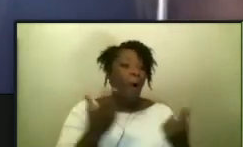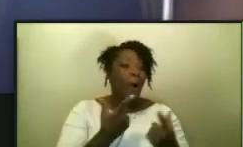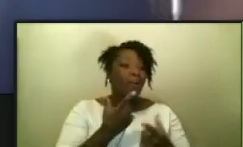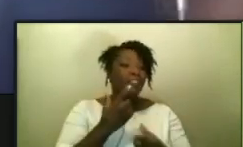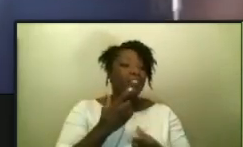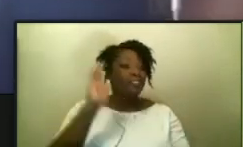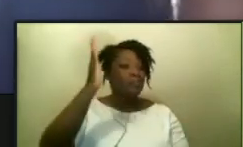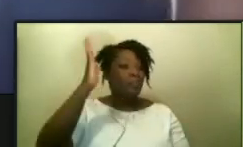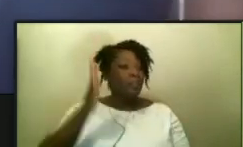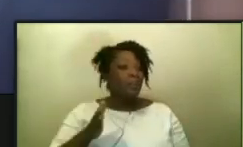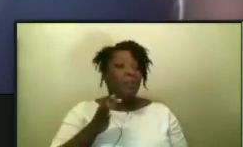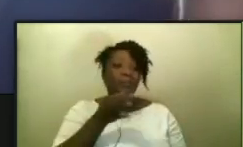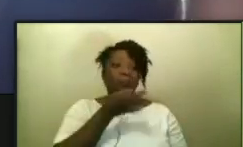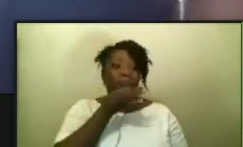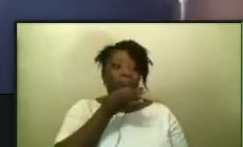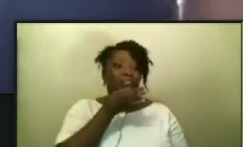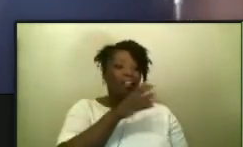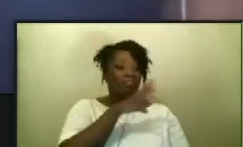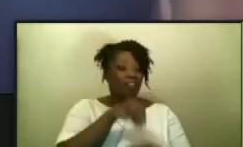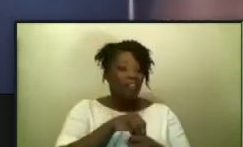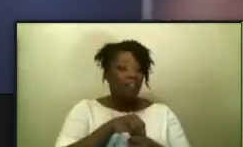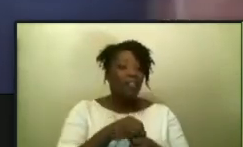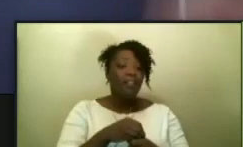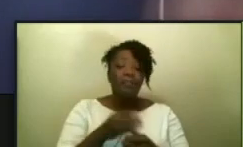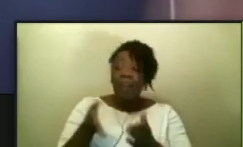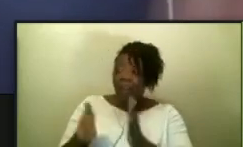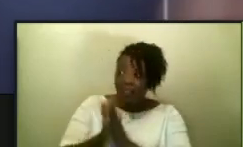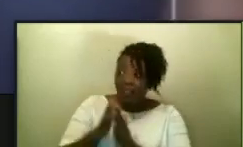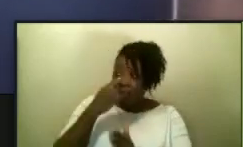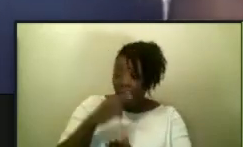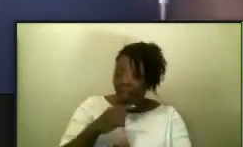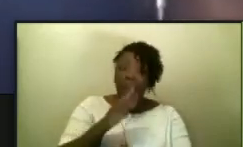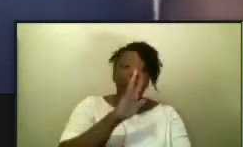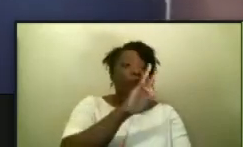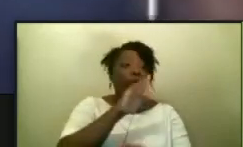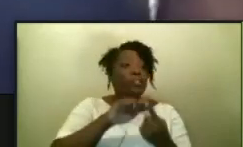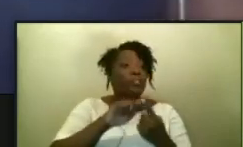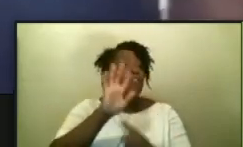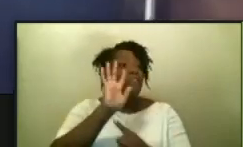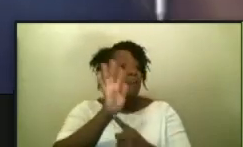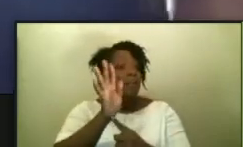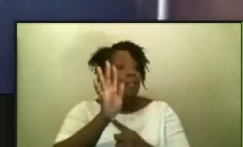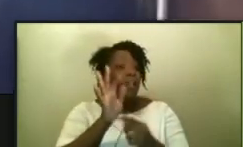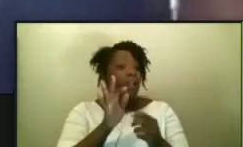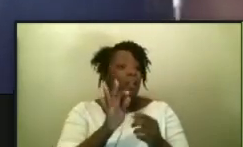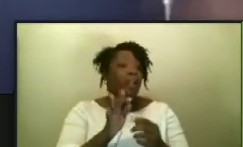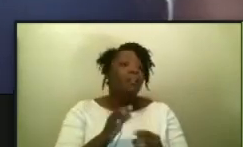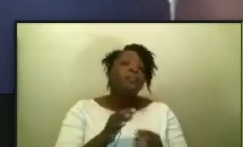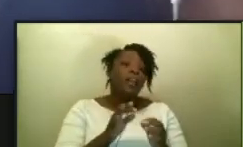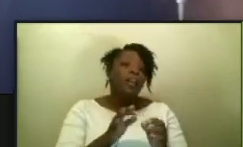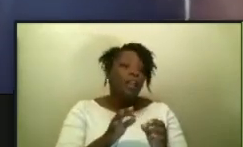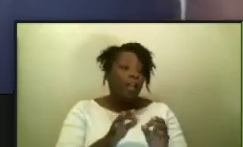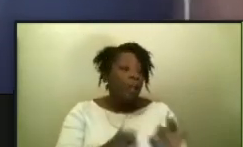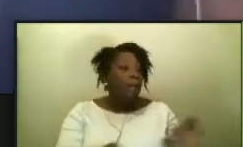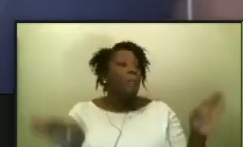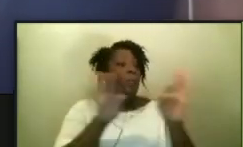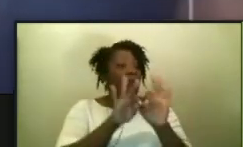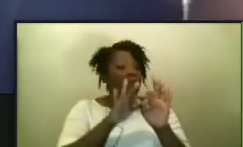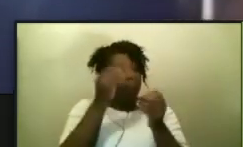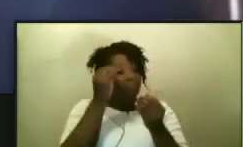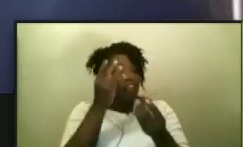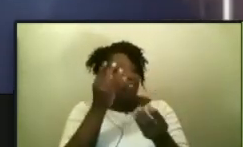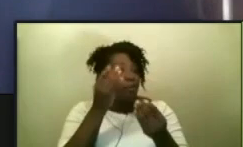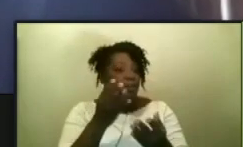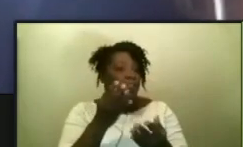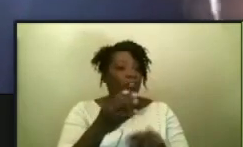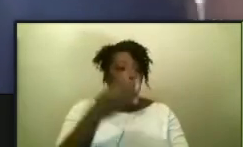today. We have asked them to share with you 3 to 5 minutes of important pieces, 3 to 5 important pieces, excuse me, of information that